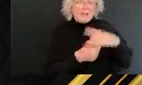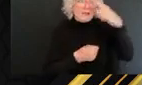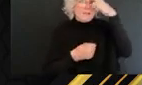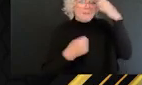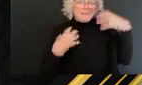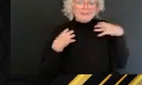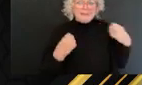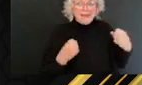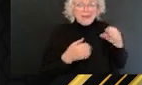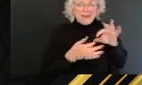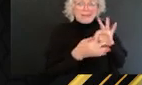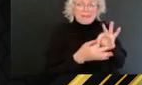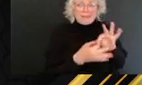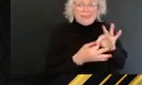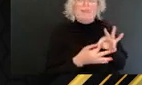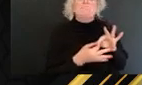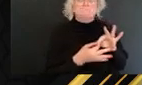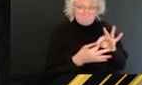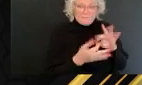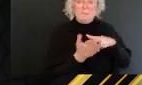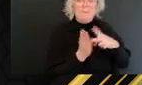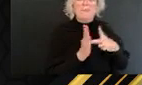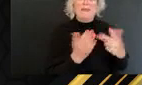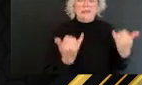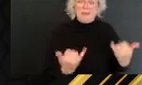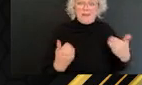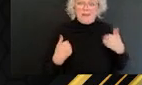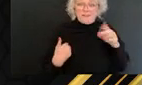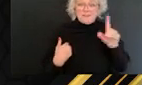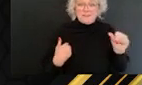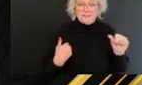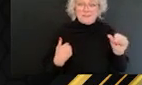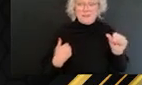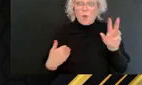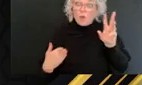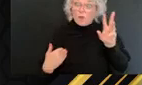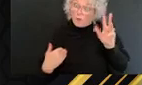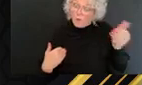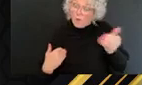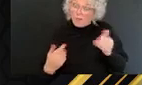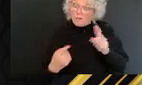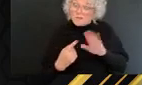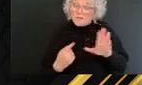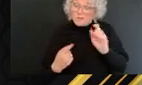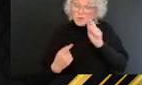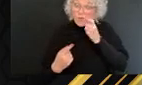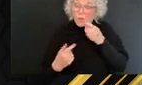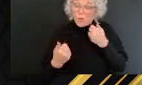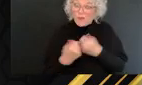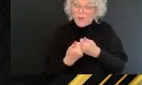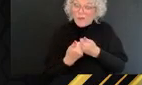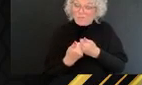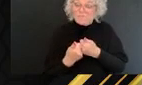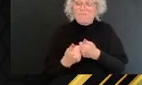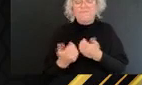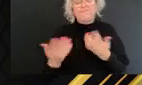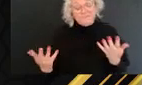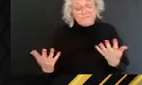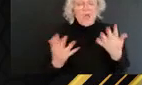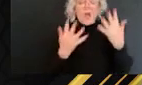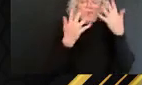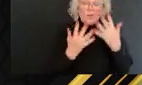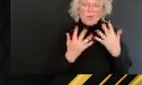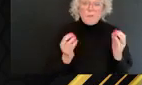health related illnesses that have come around. Well, welcome to this cool gang. Unfortunately, at the same